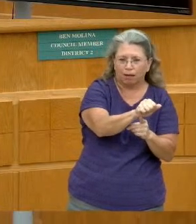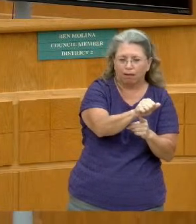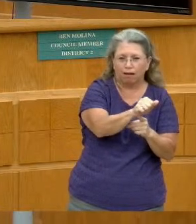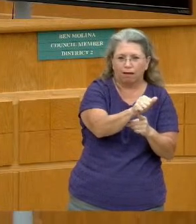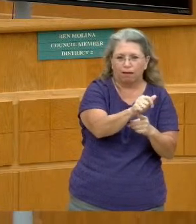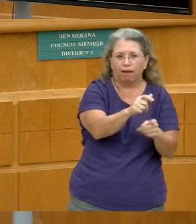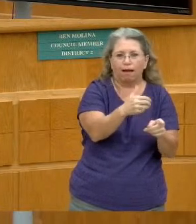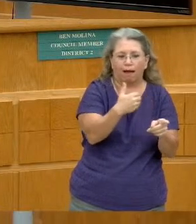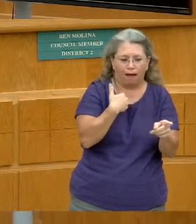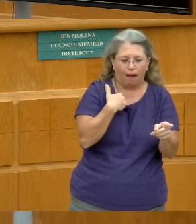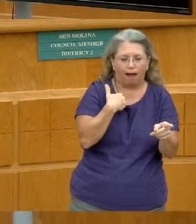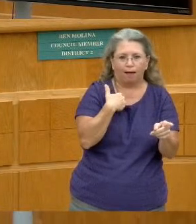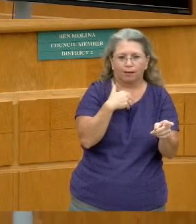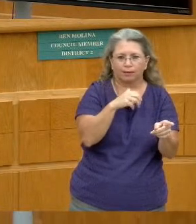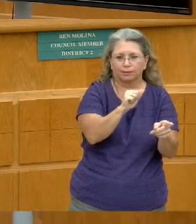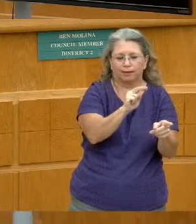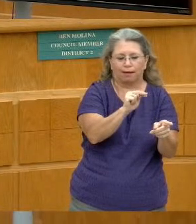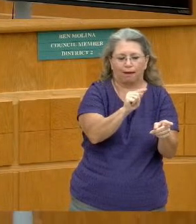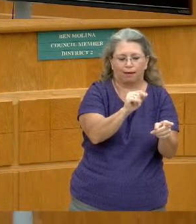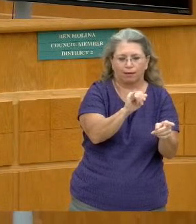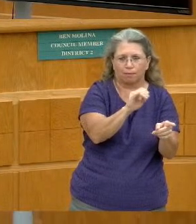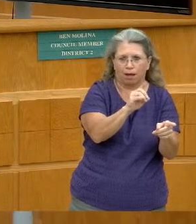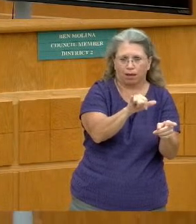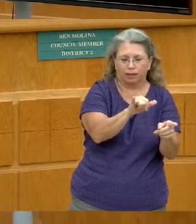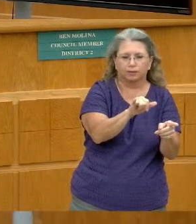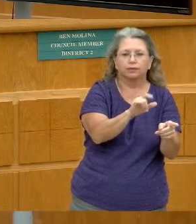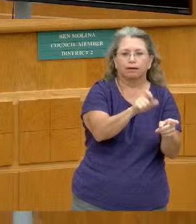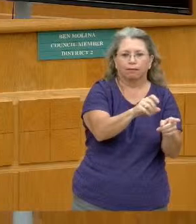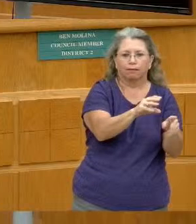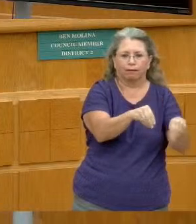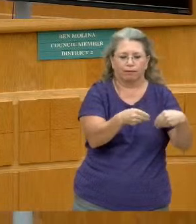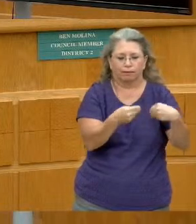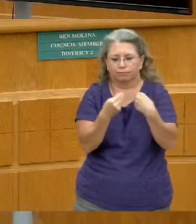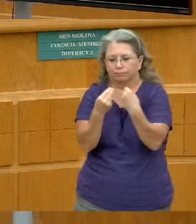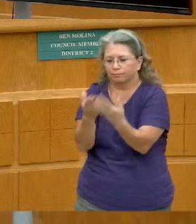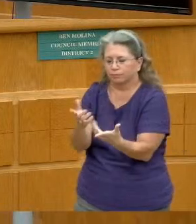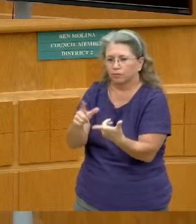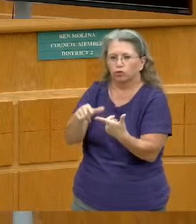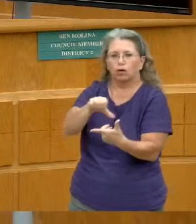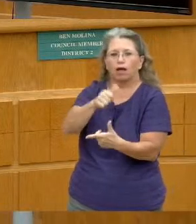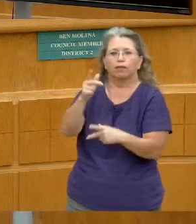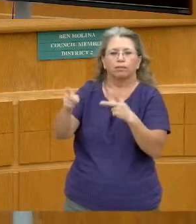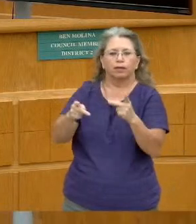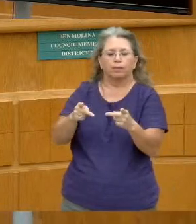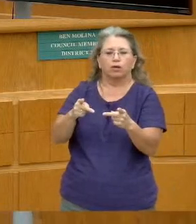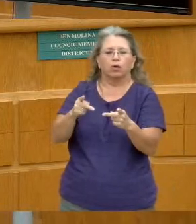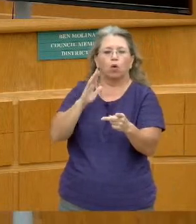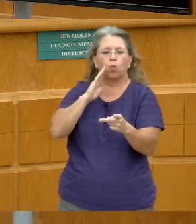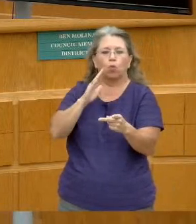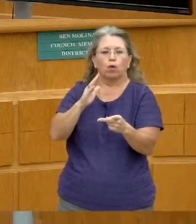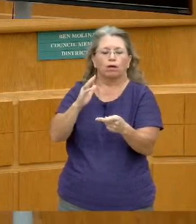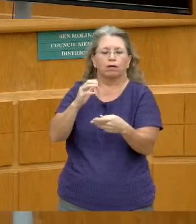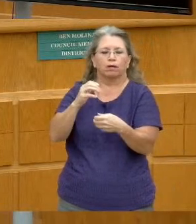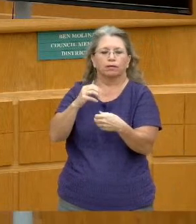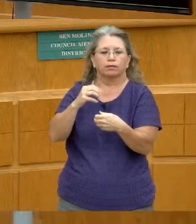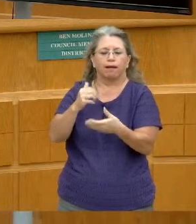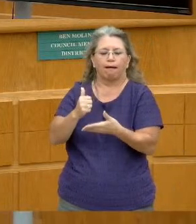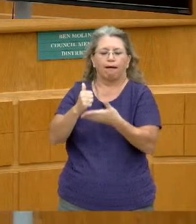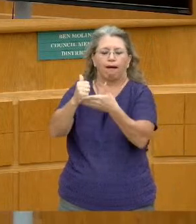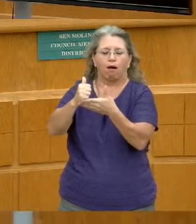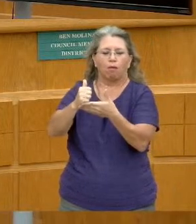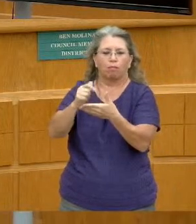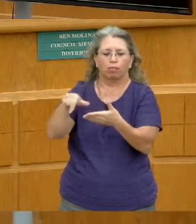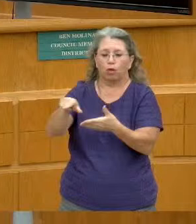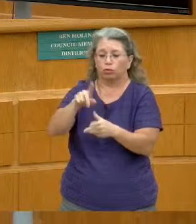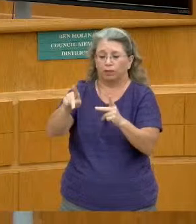we know shows tremendous success and helps take those hospitalizations and bring them down. And